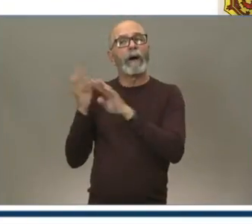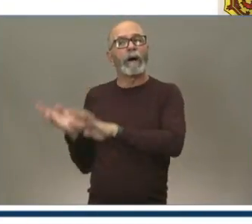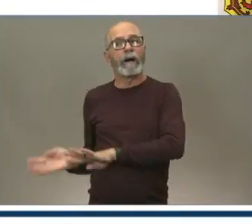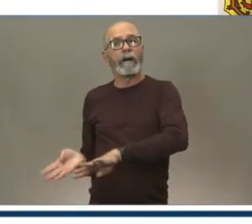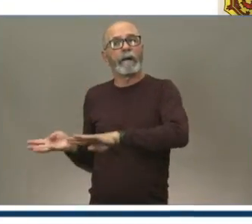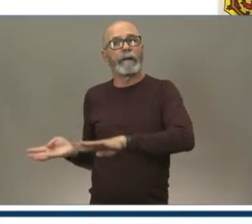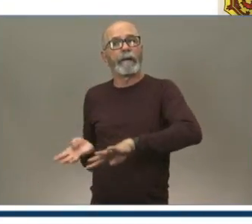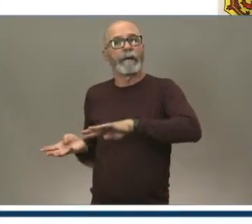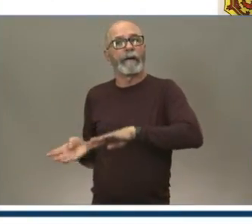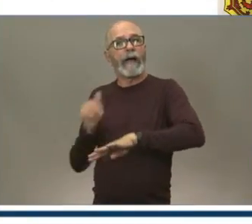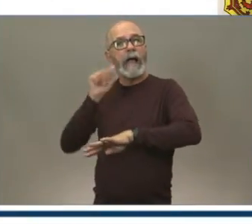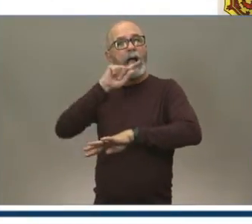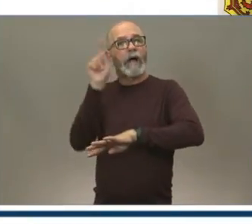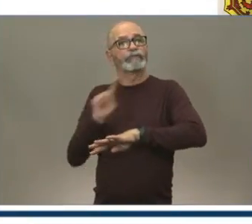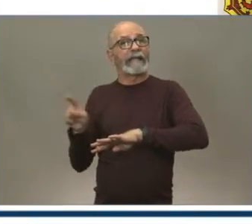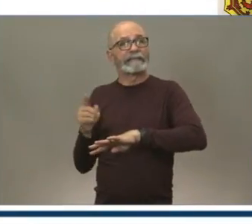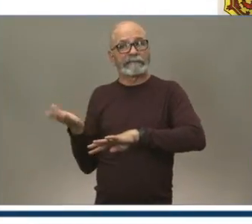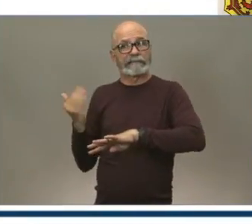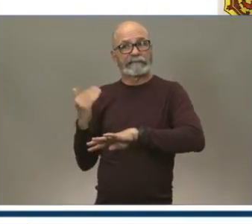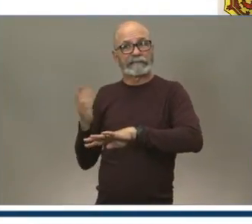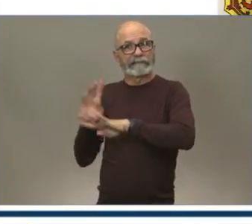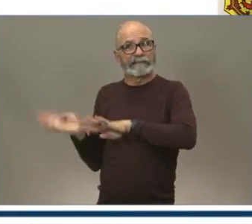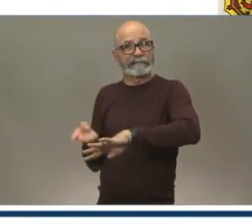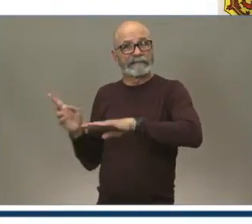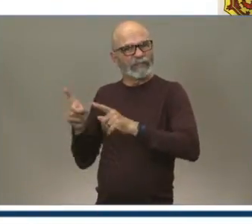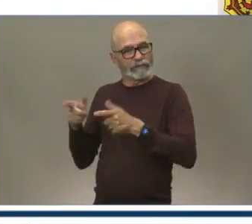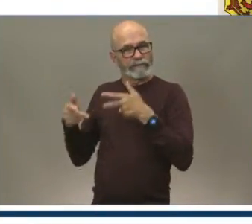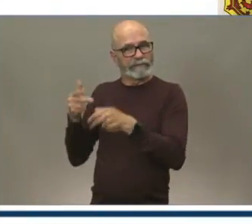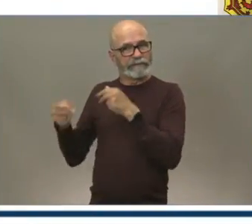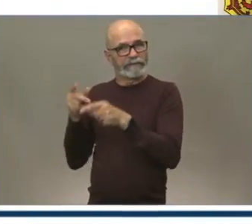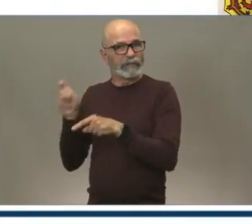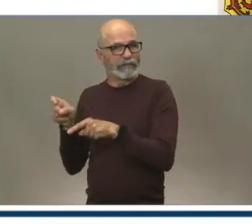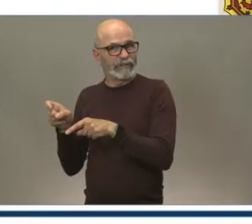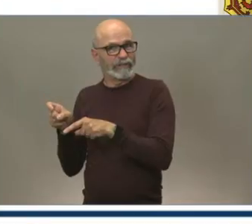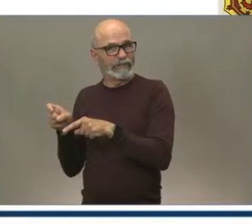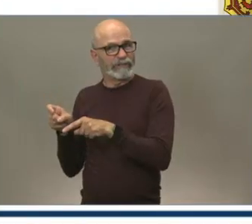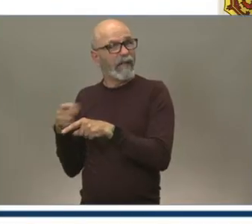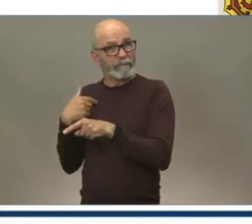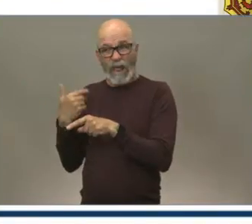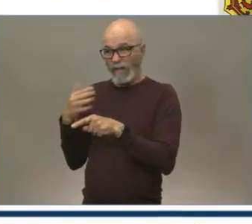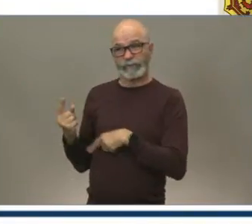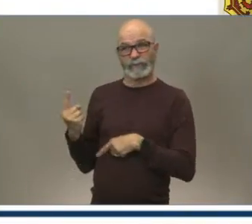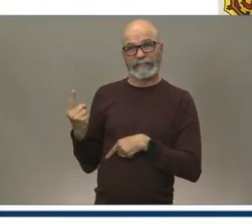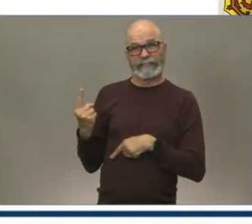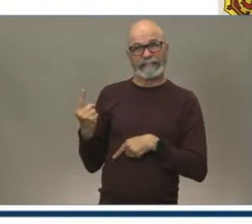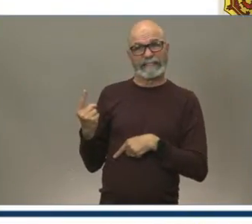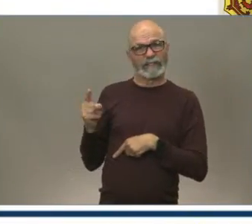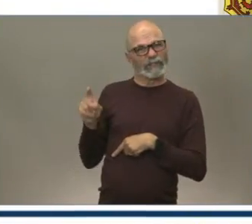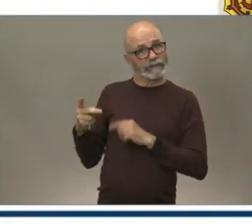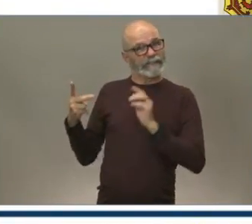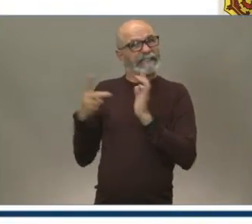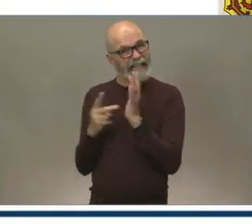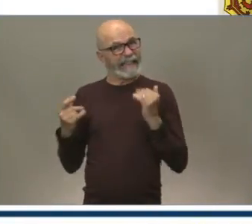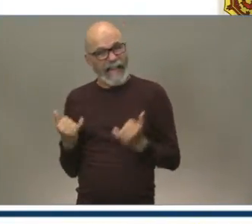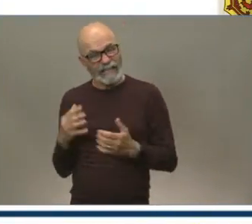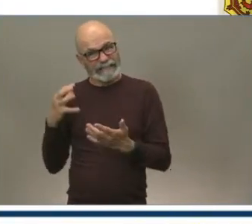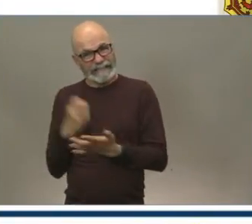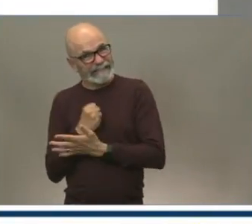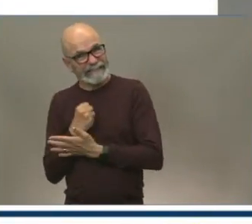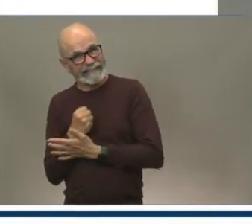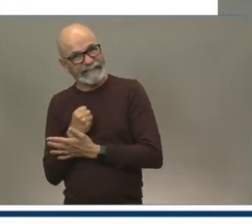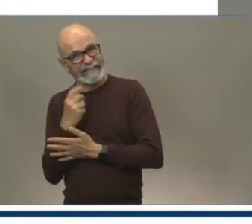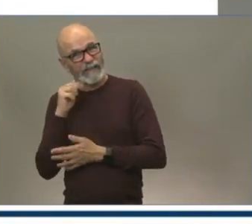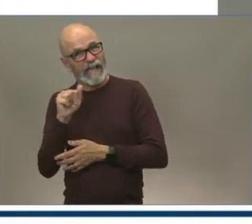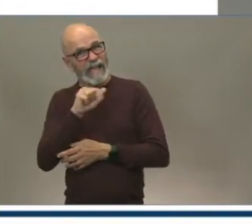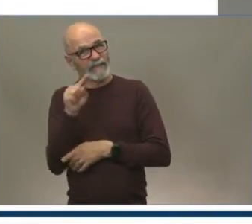Have you considered this, or allowing people who've already had one dose to get their second dose of AstraZeneca more quickly? No, we've looked at this. We're still